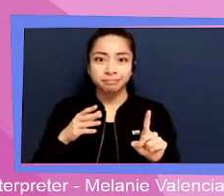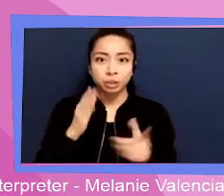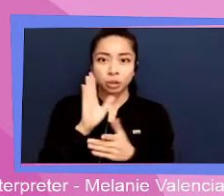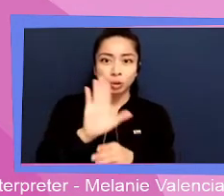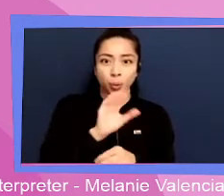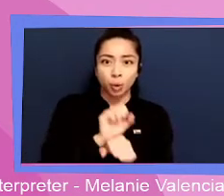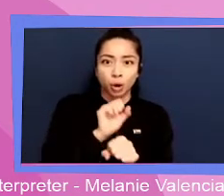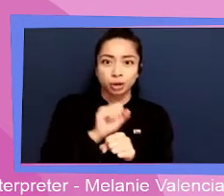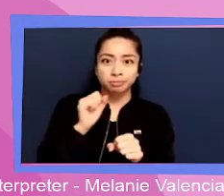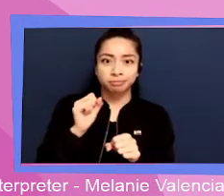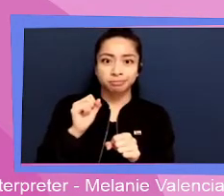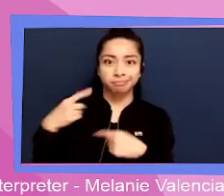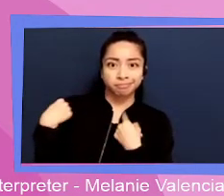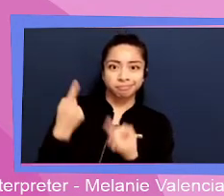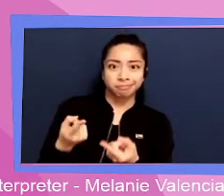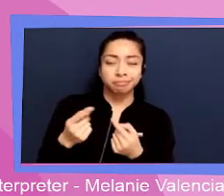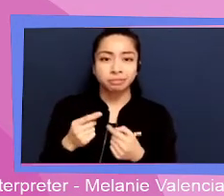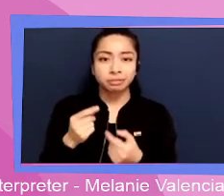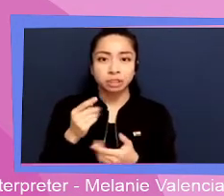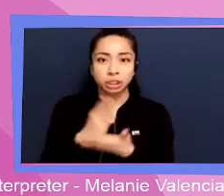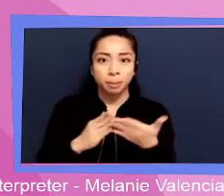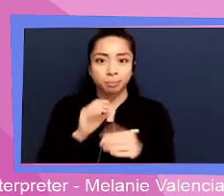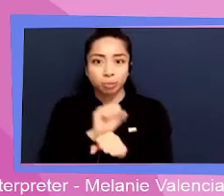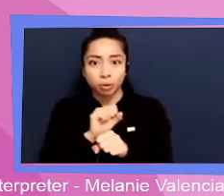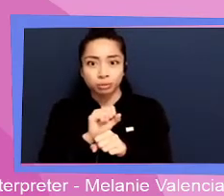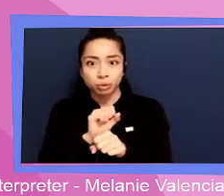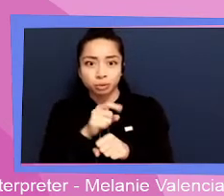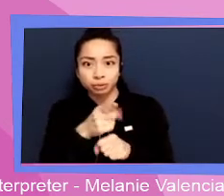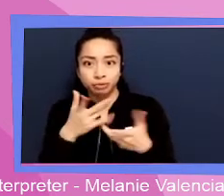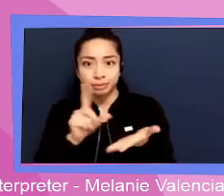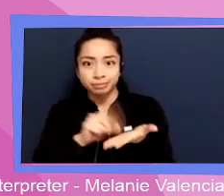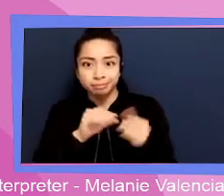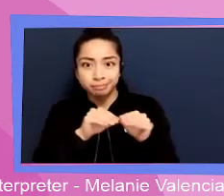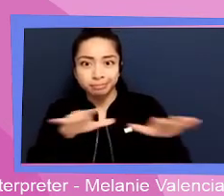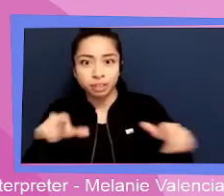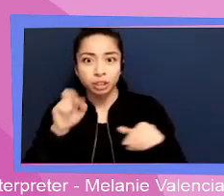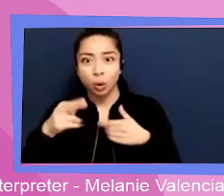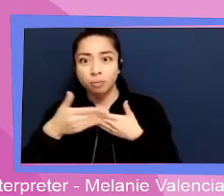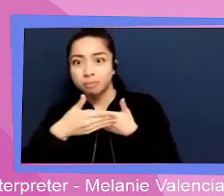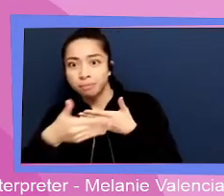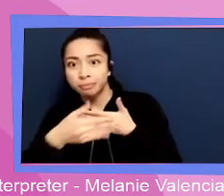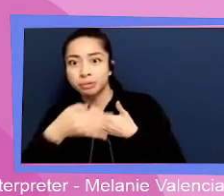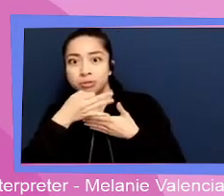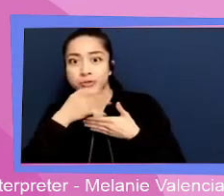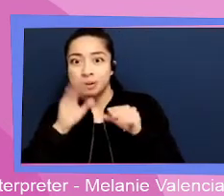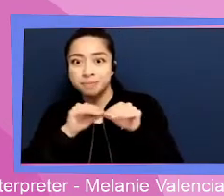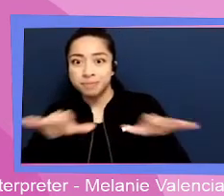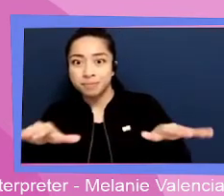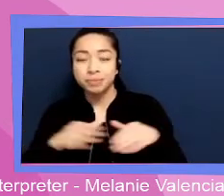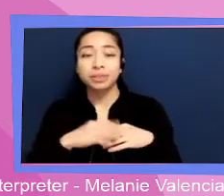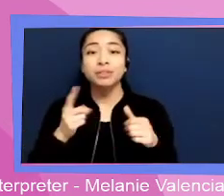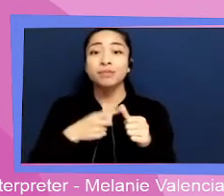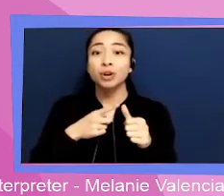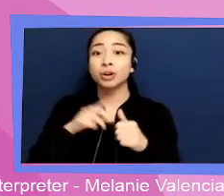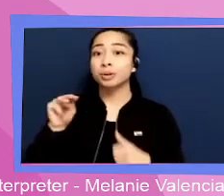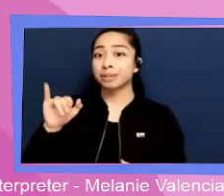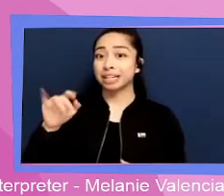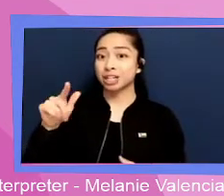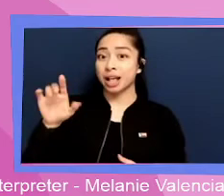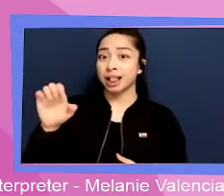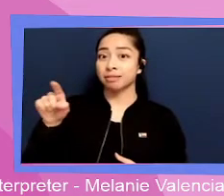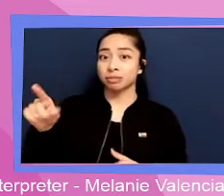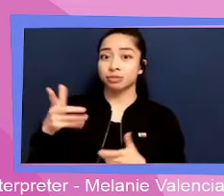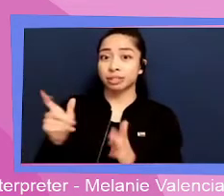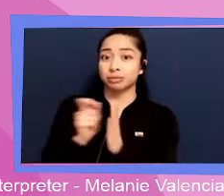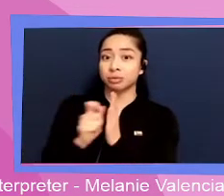that you are working on and releasing soon. So let's start with Michelle Osgood. You are the author of